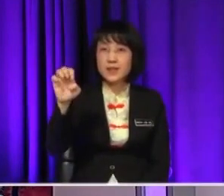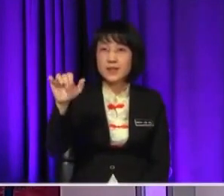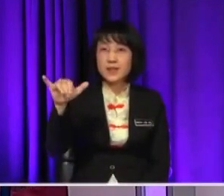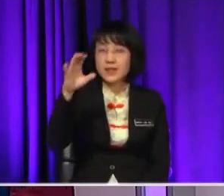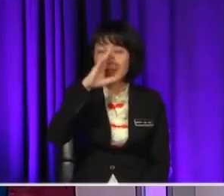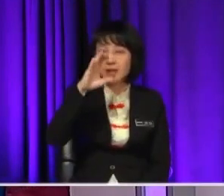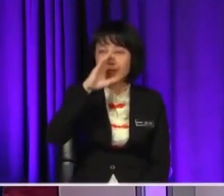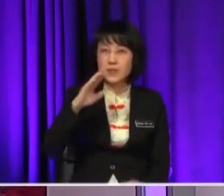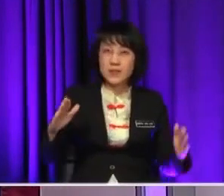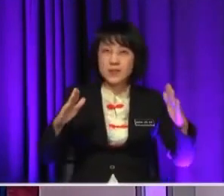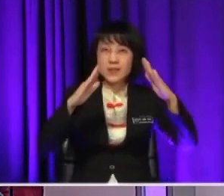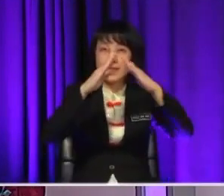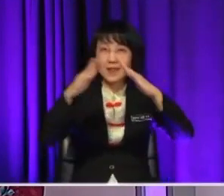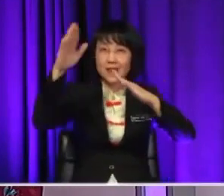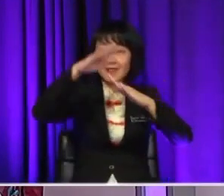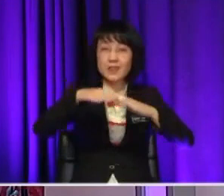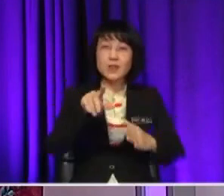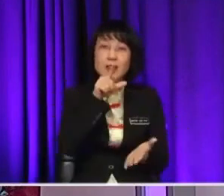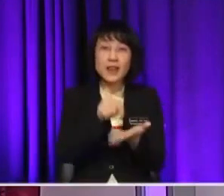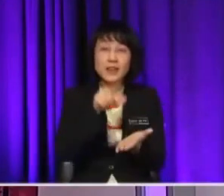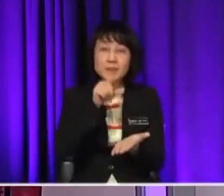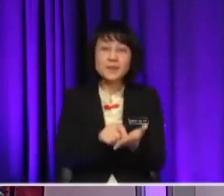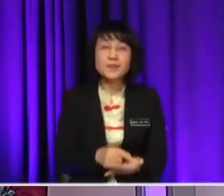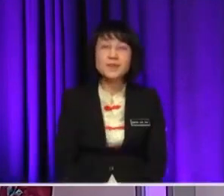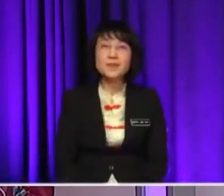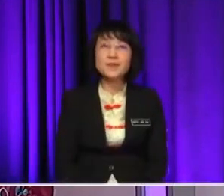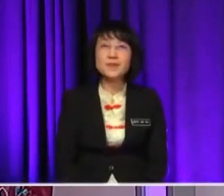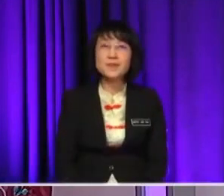correct. Right. Growls, whichever